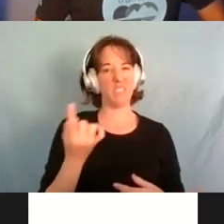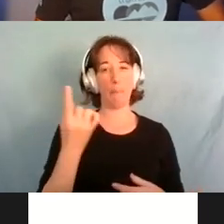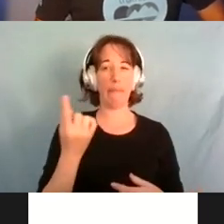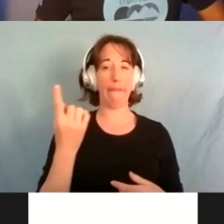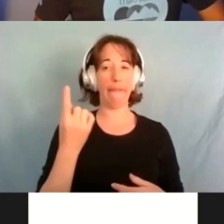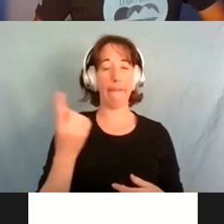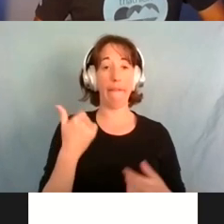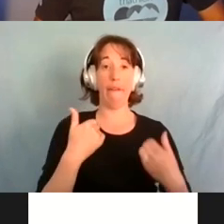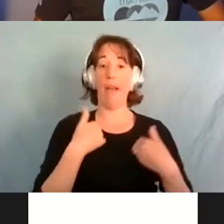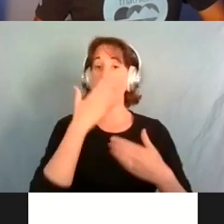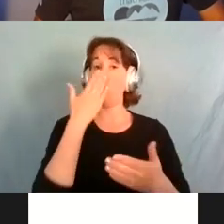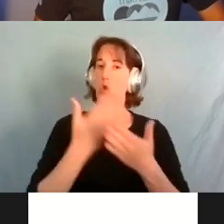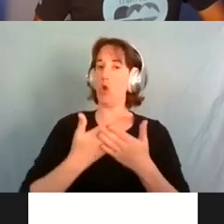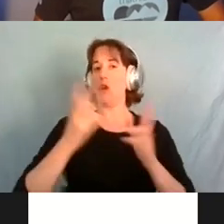quality,